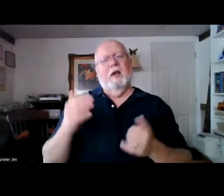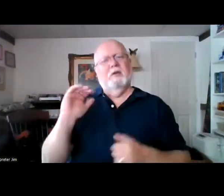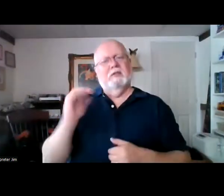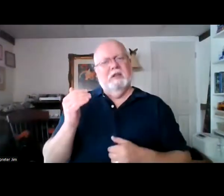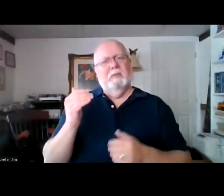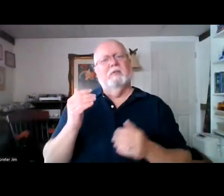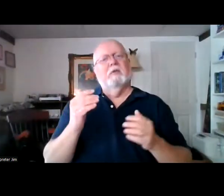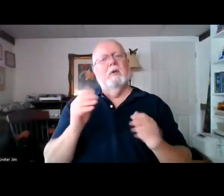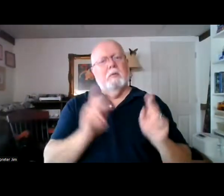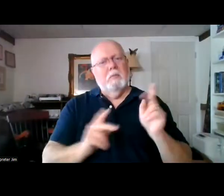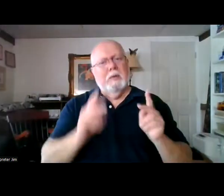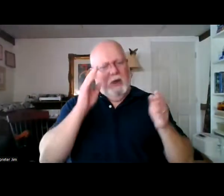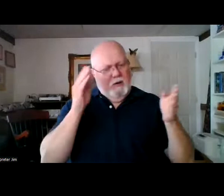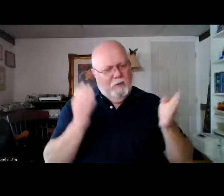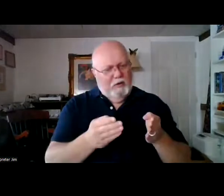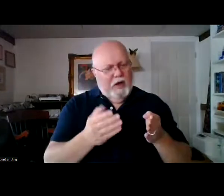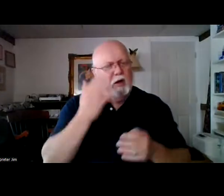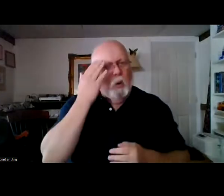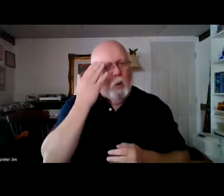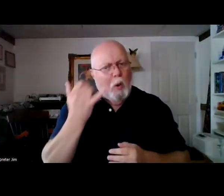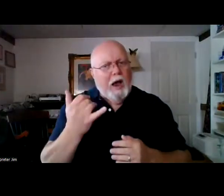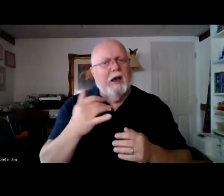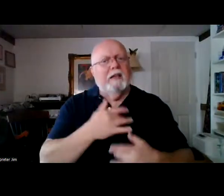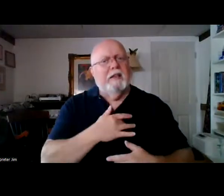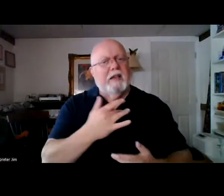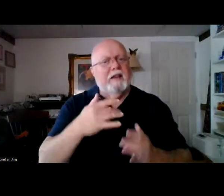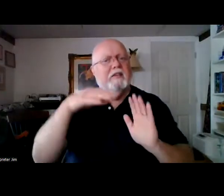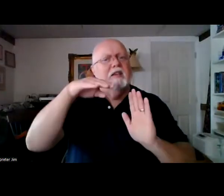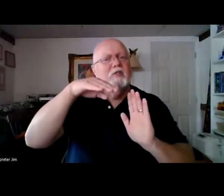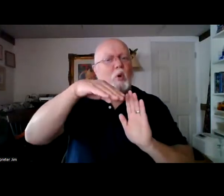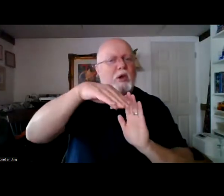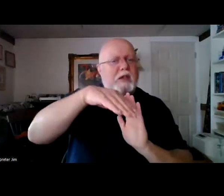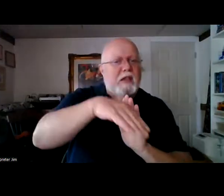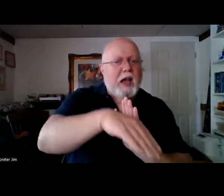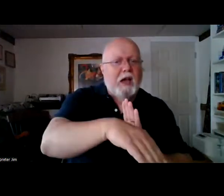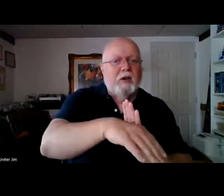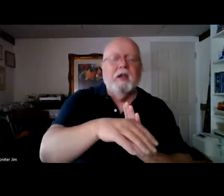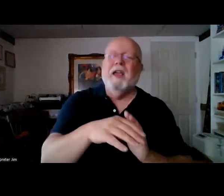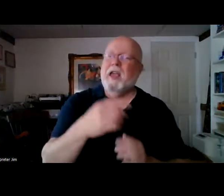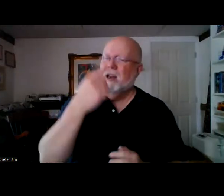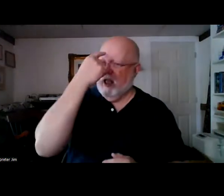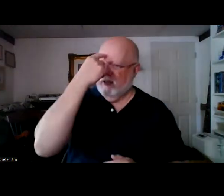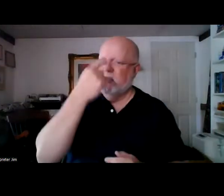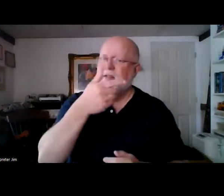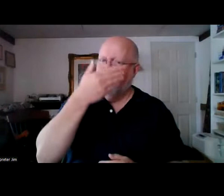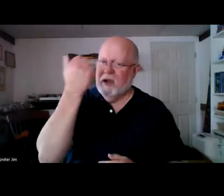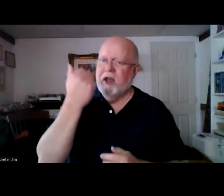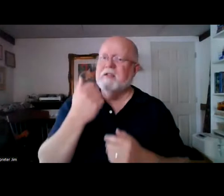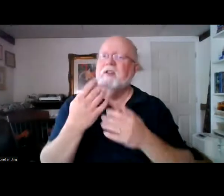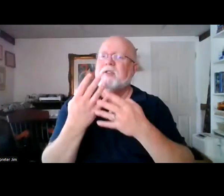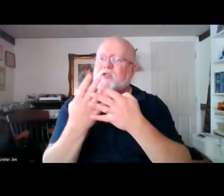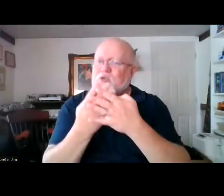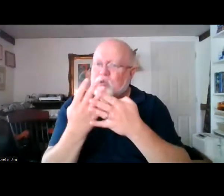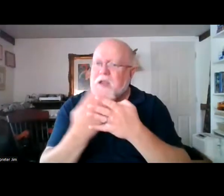down, again, with the hope that the screening, the assessment, the interventions, like we just talked about, are making a big difference